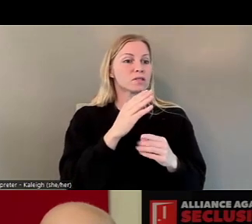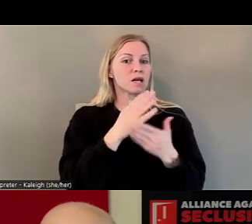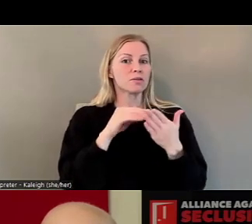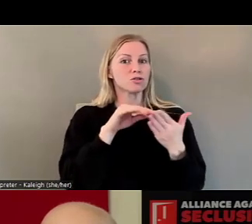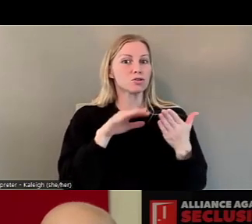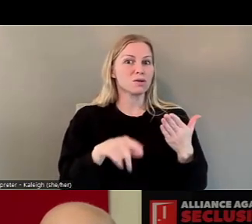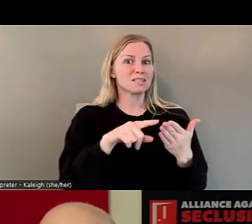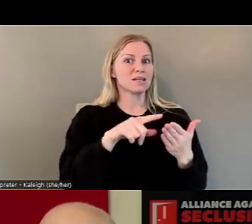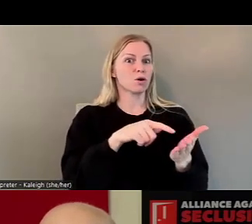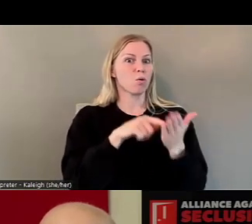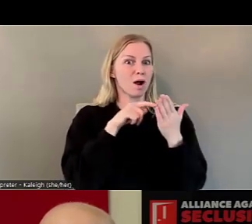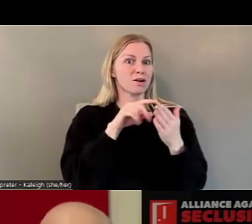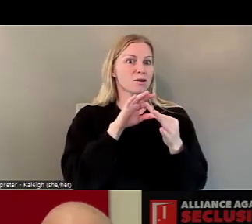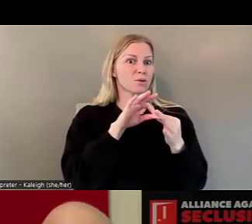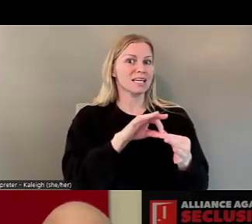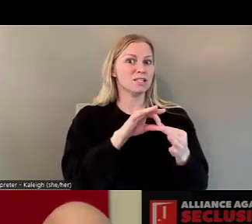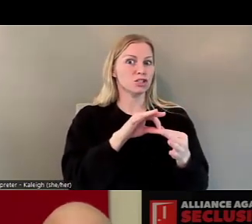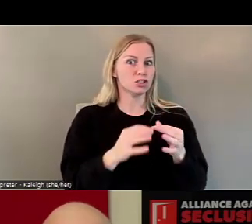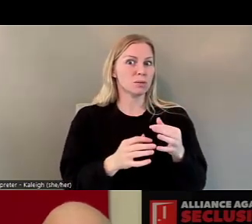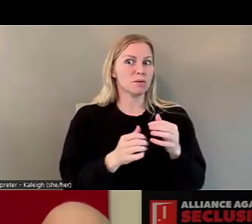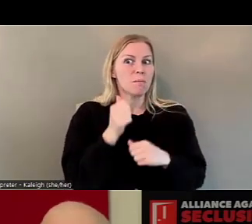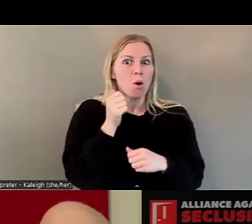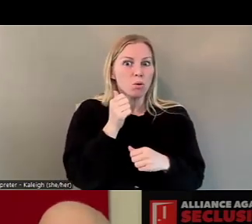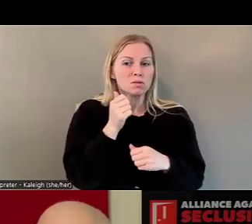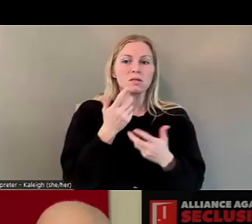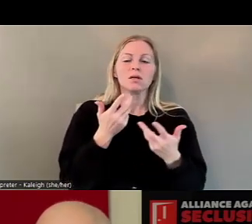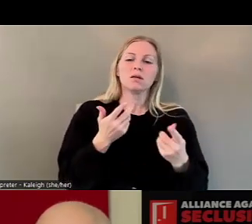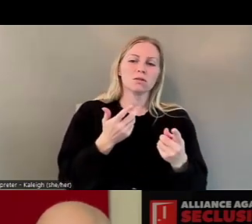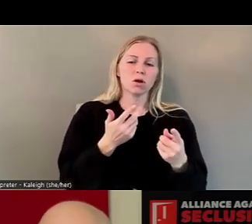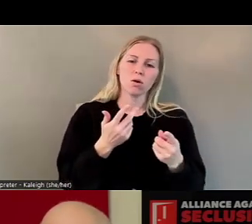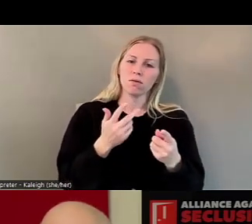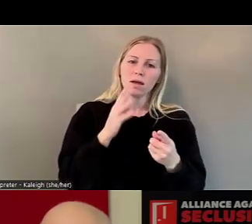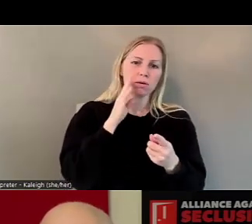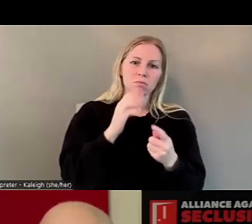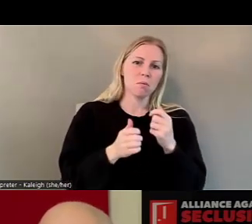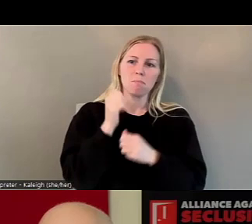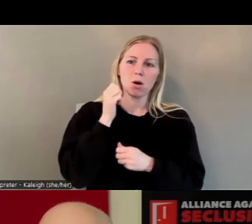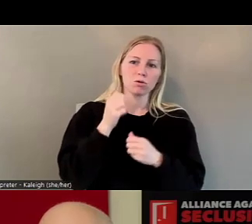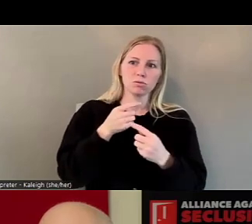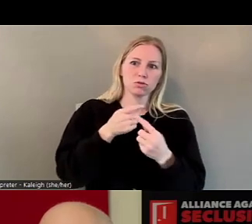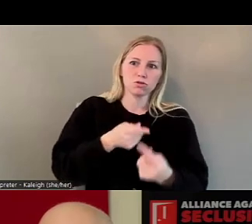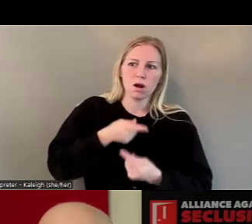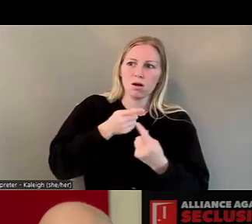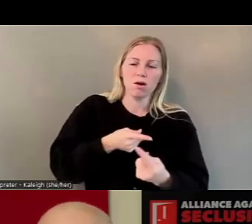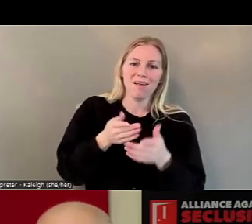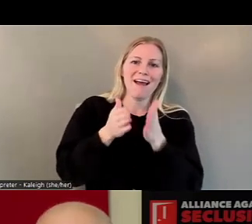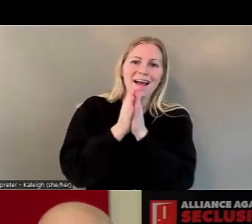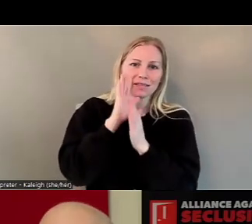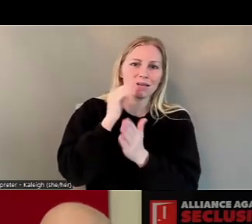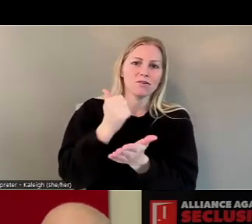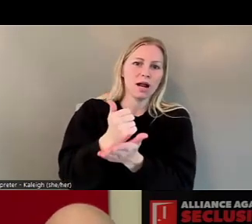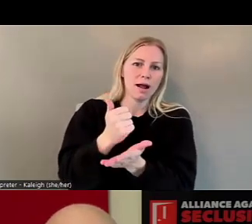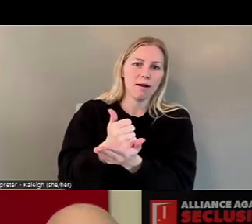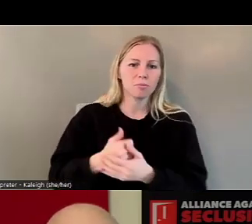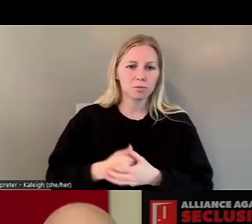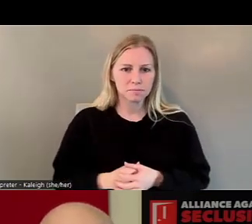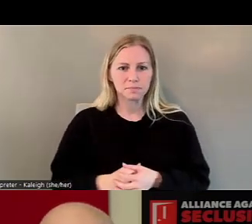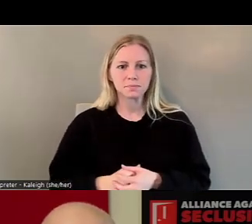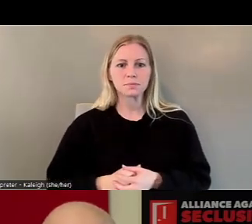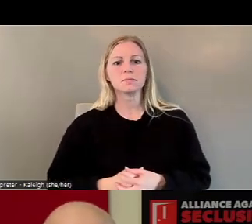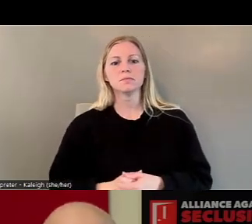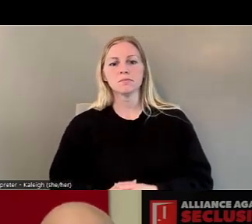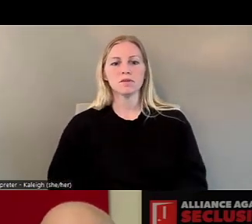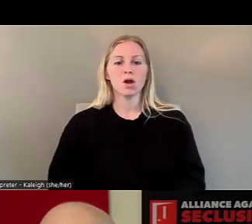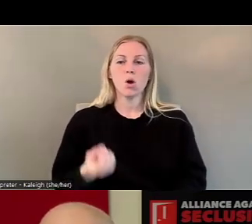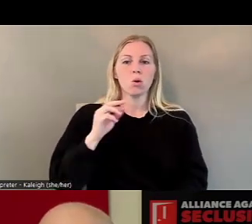that have the most difficult time asking for it, or might be the most resistant to it. But these are kids that often need our help the most. And many times